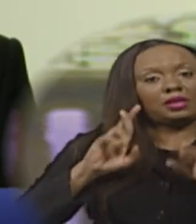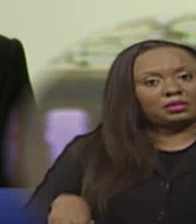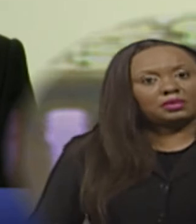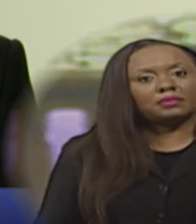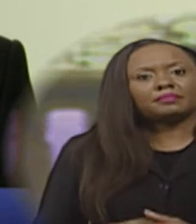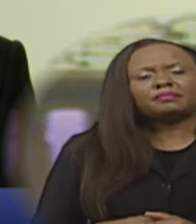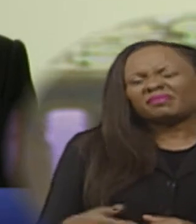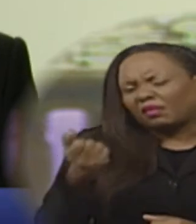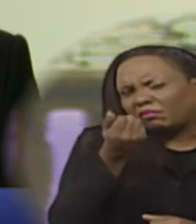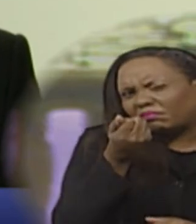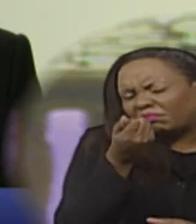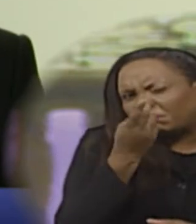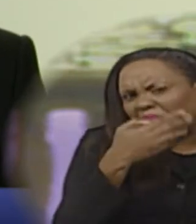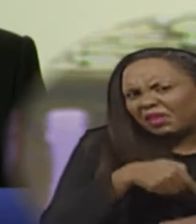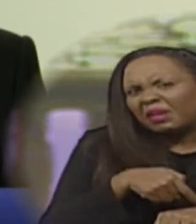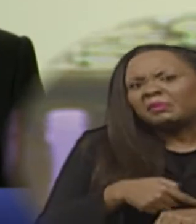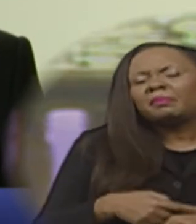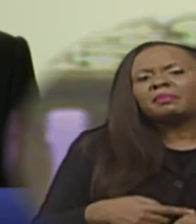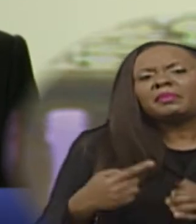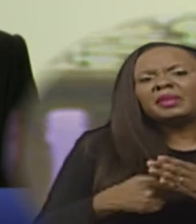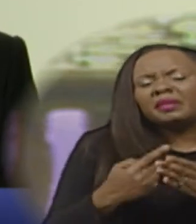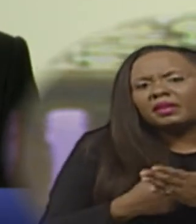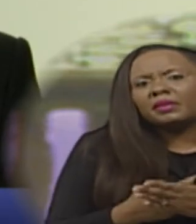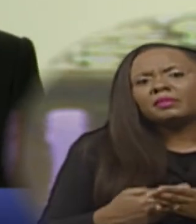here that we don't, but in every